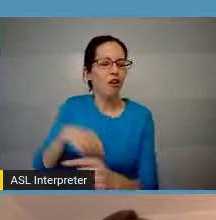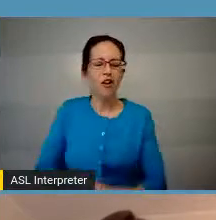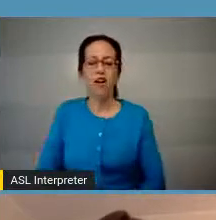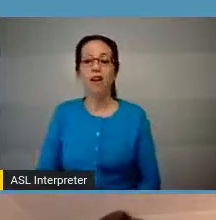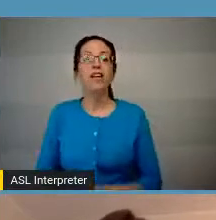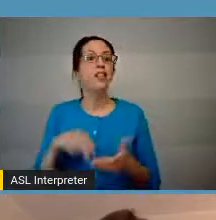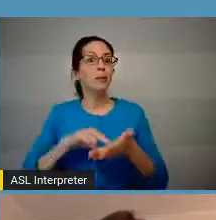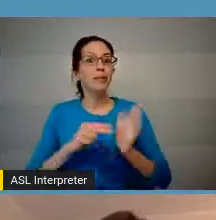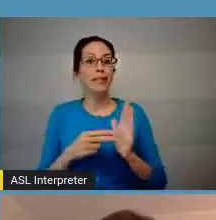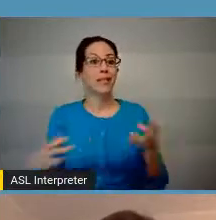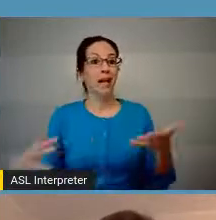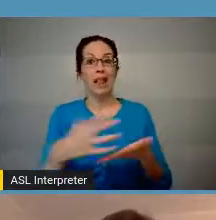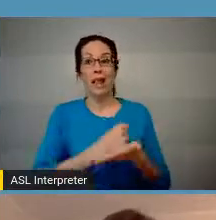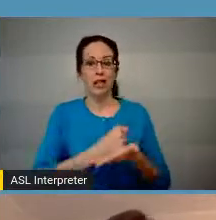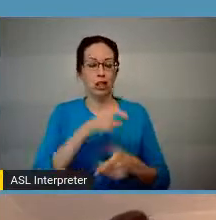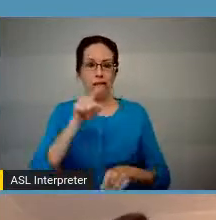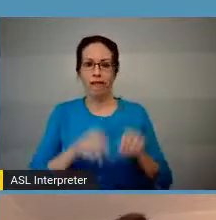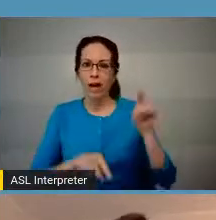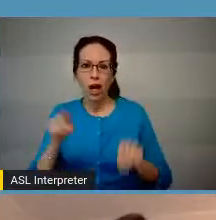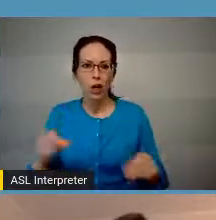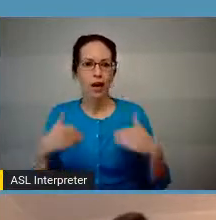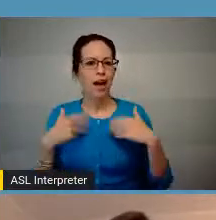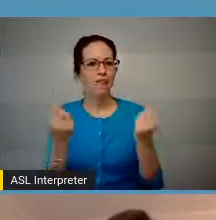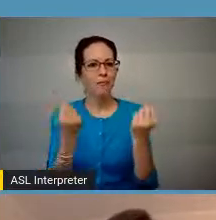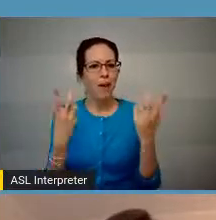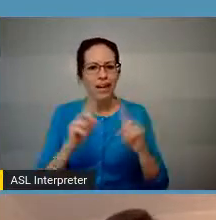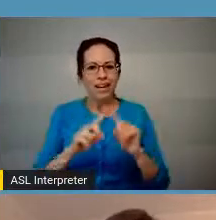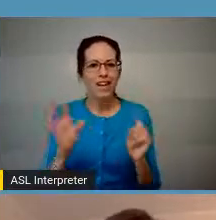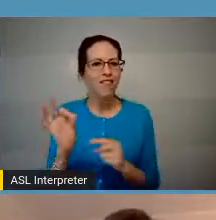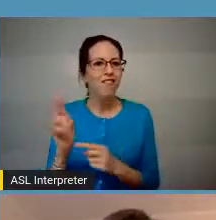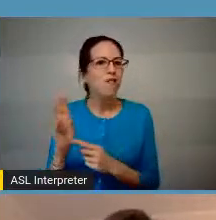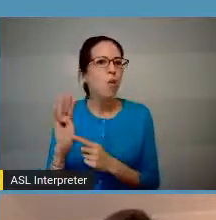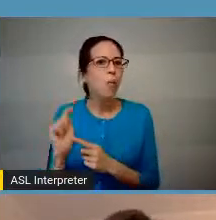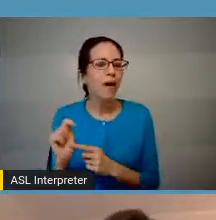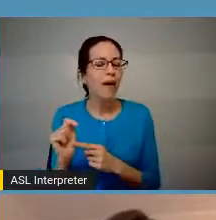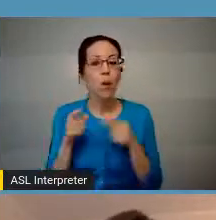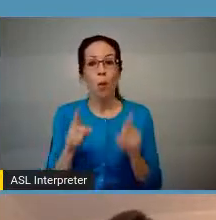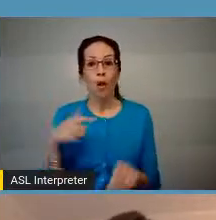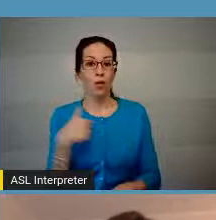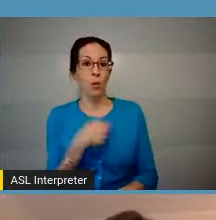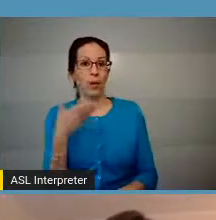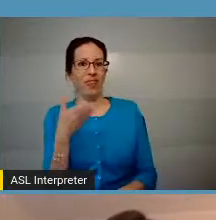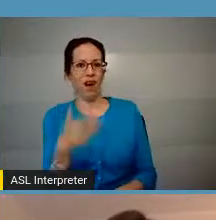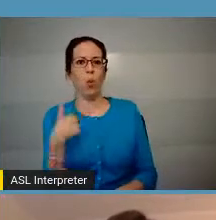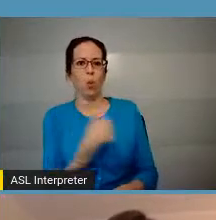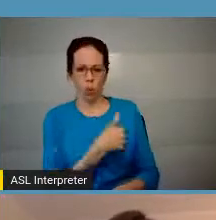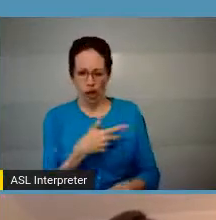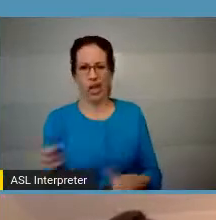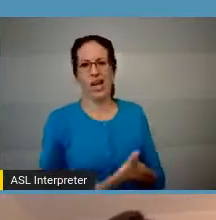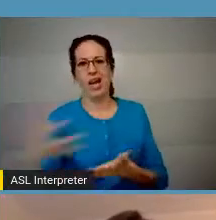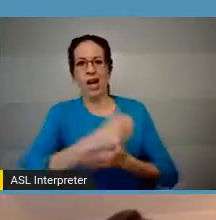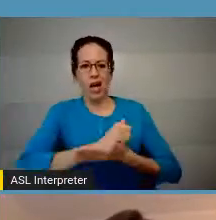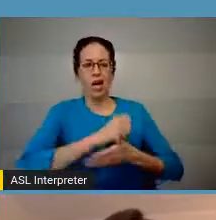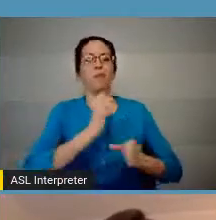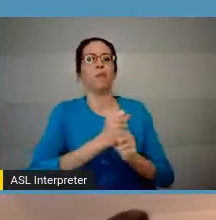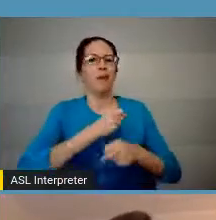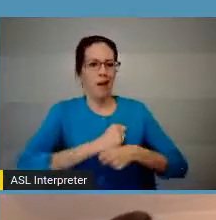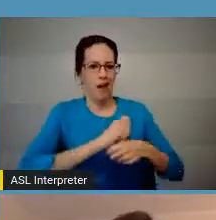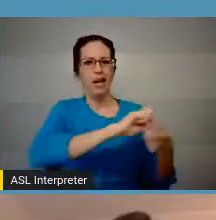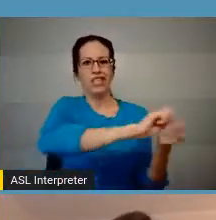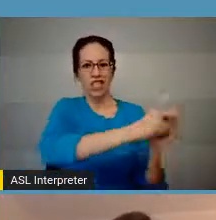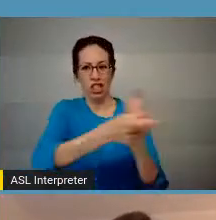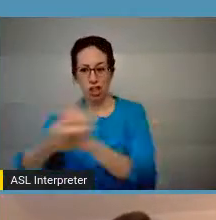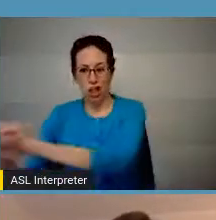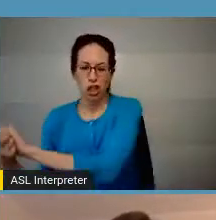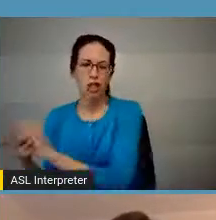They had a lot of different formats, and we digitized tons of them while I was there. They were also digitizing before I got there, and that